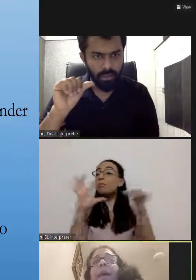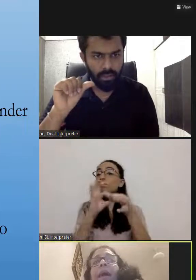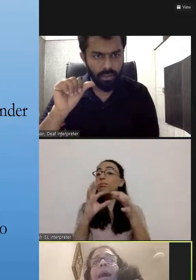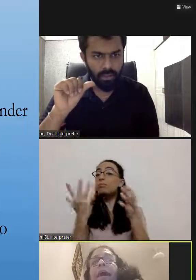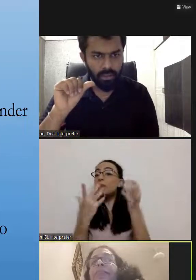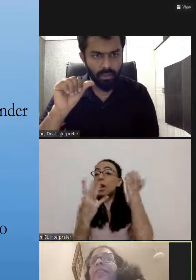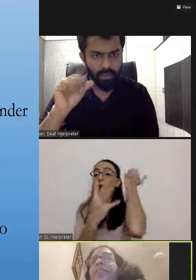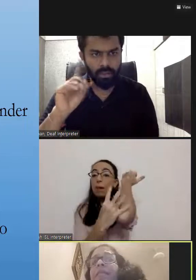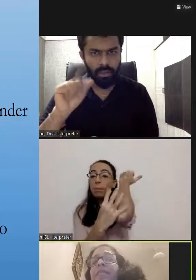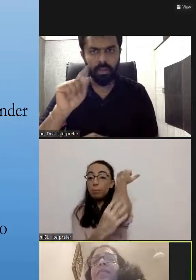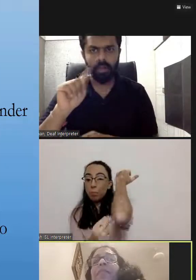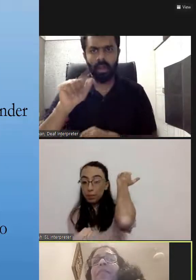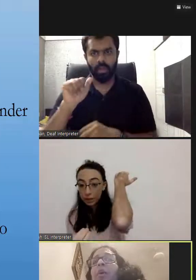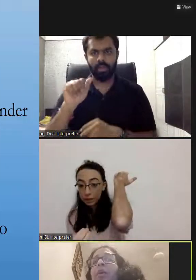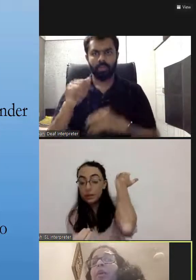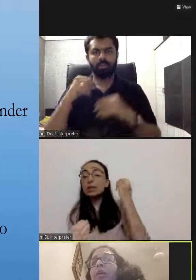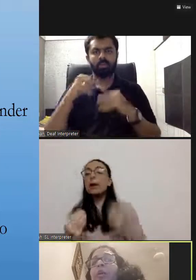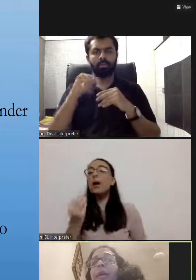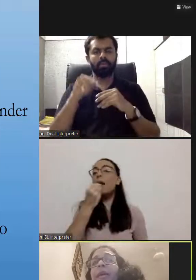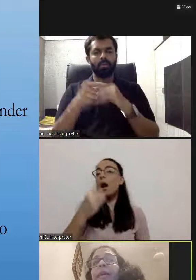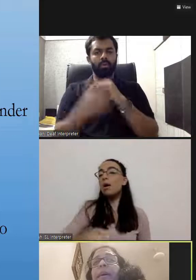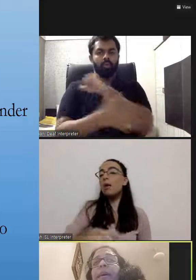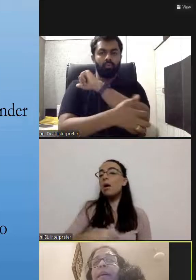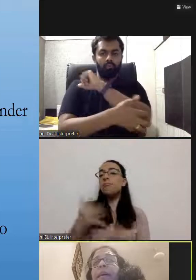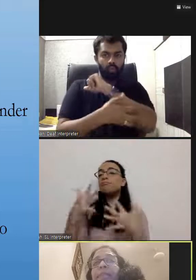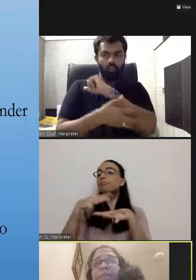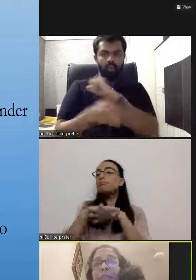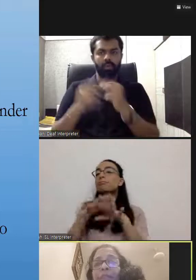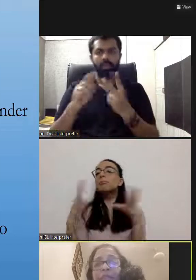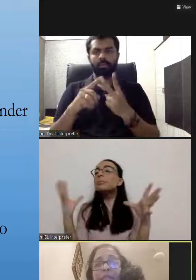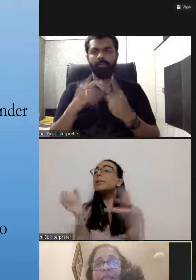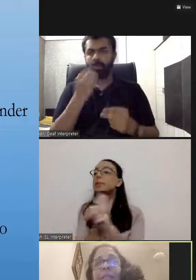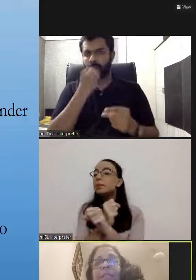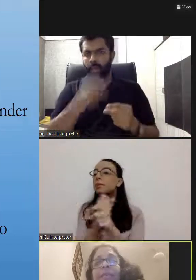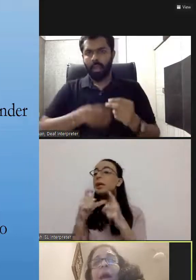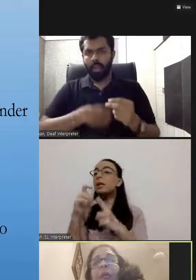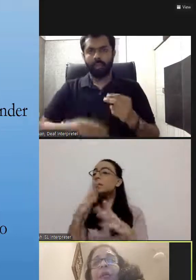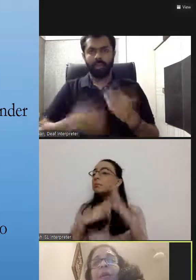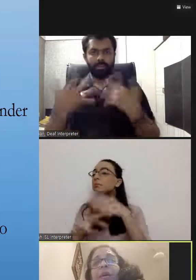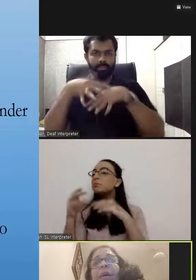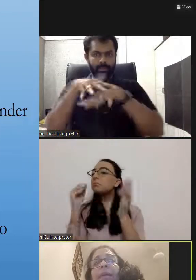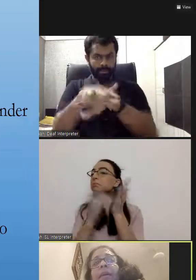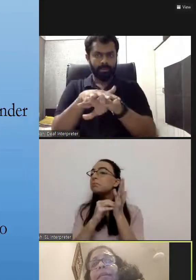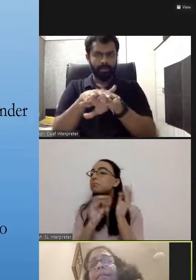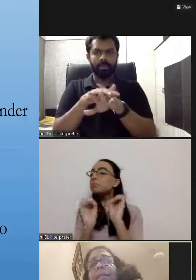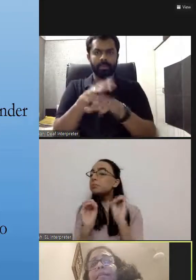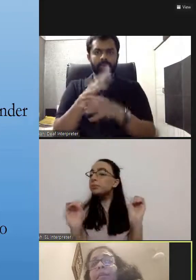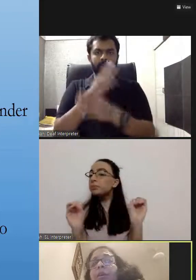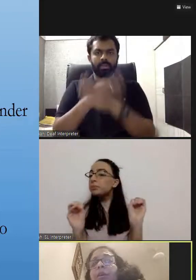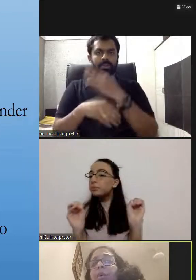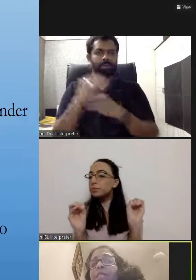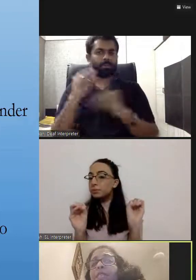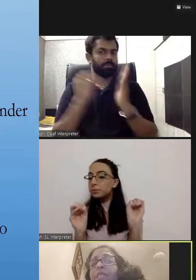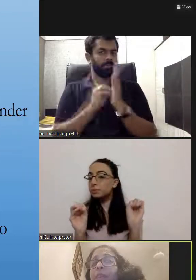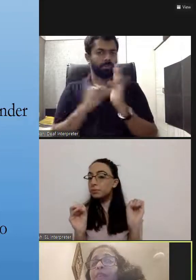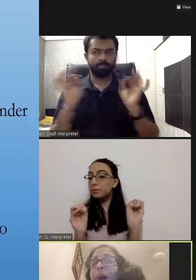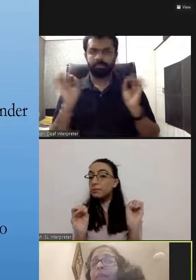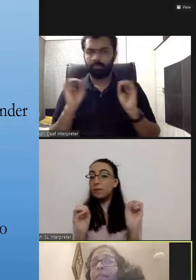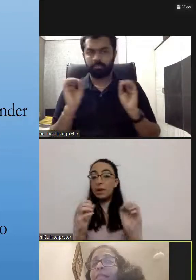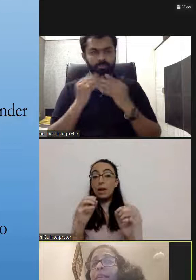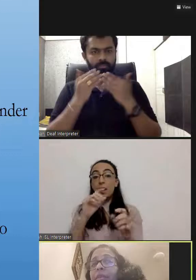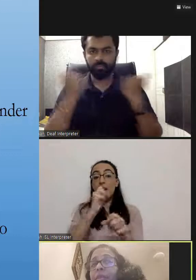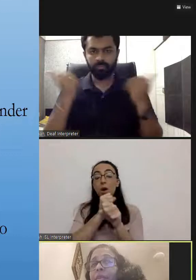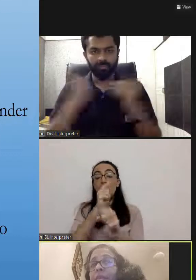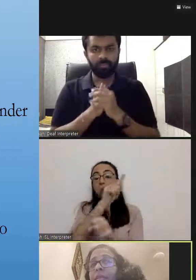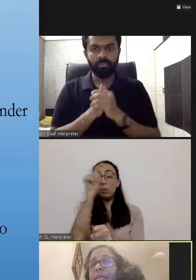hunger, are specifically not included people with disabilities. However, there are 6 other goals which have